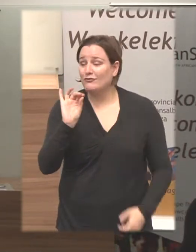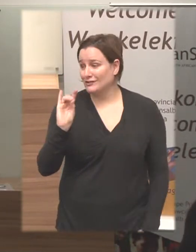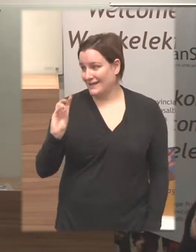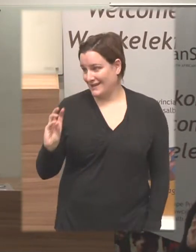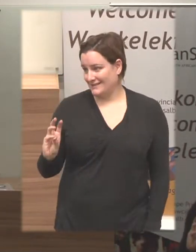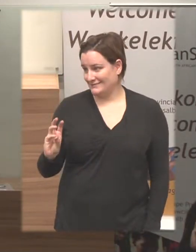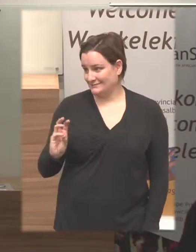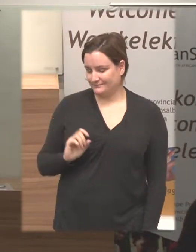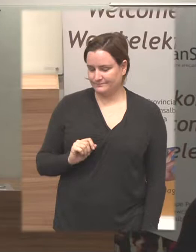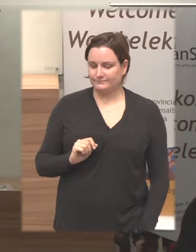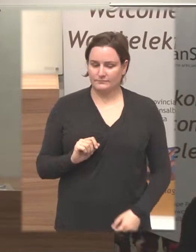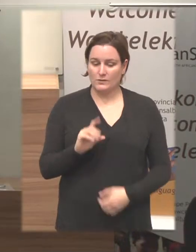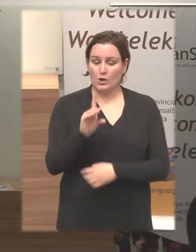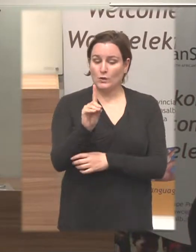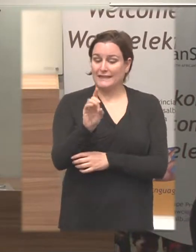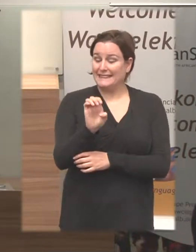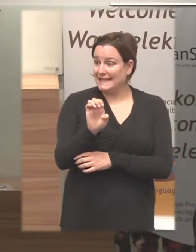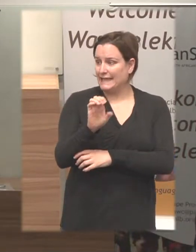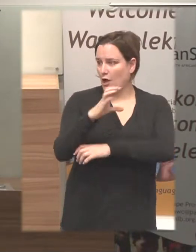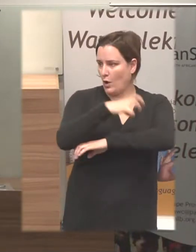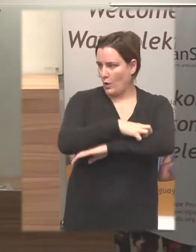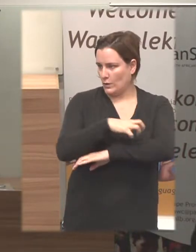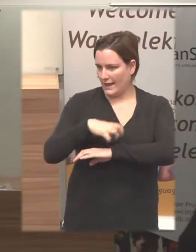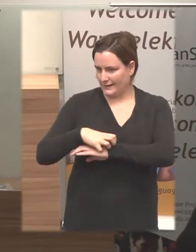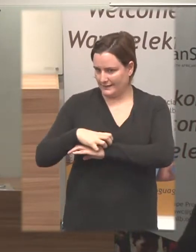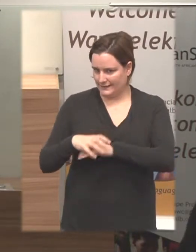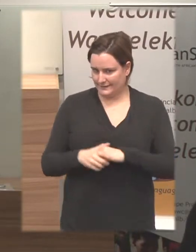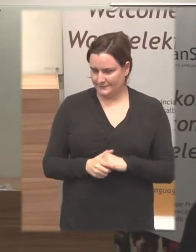Moving to decoloniality,